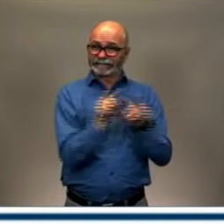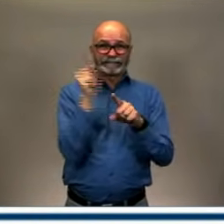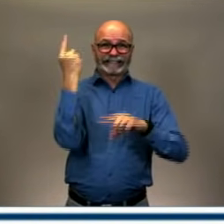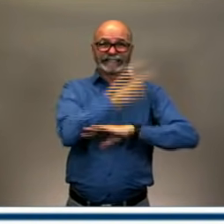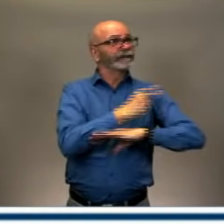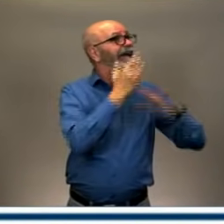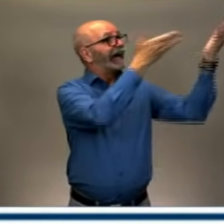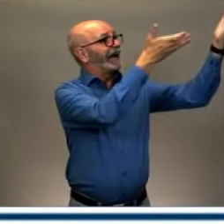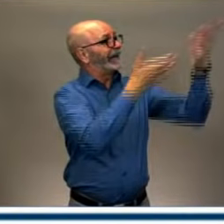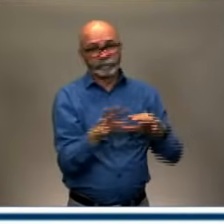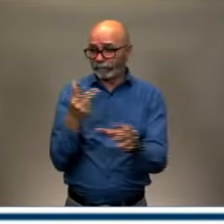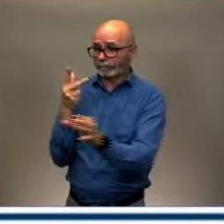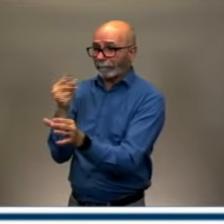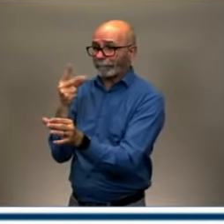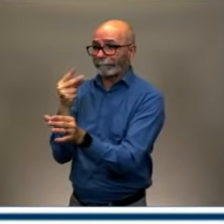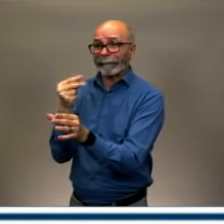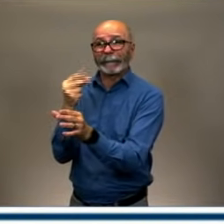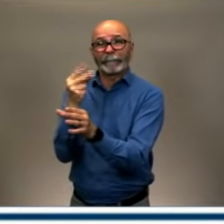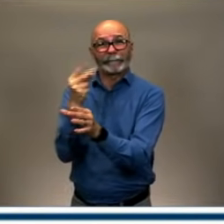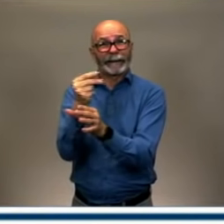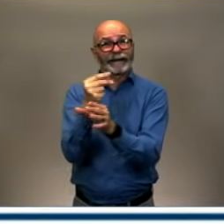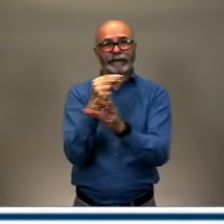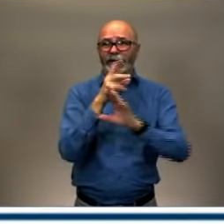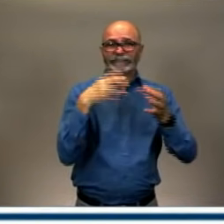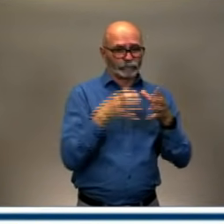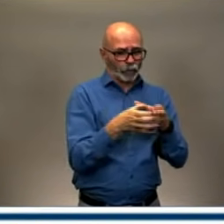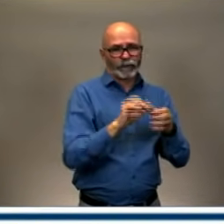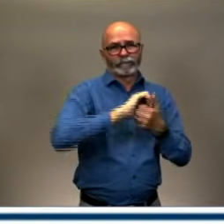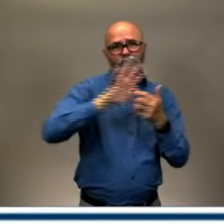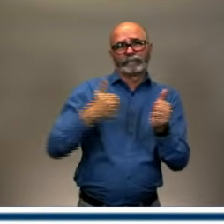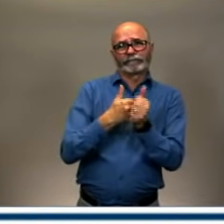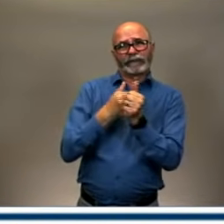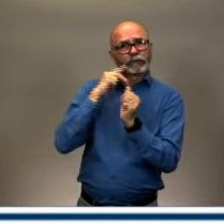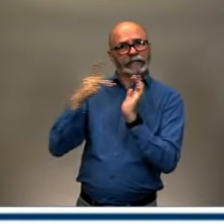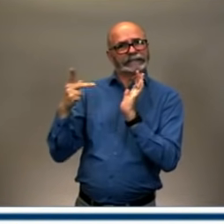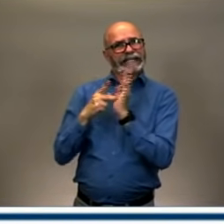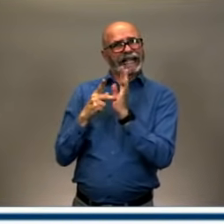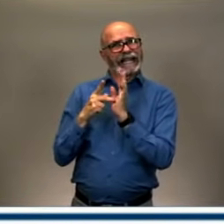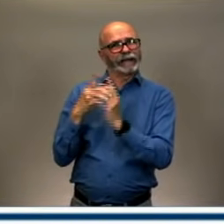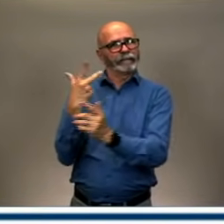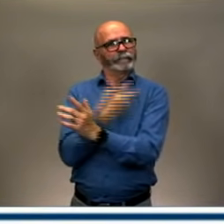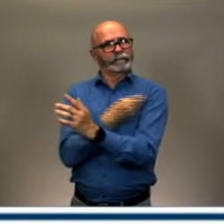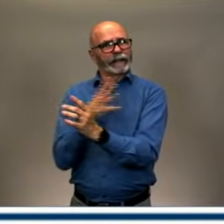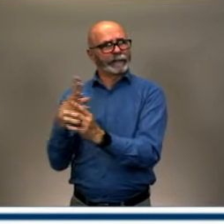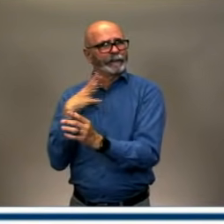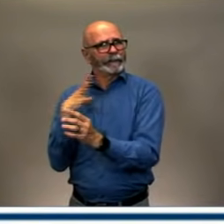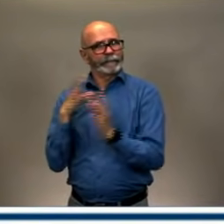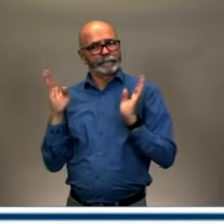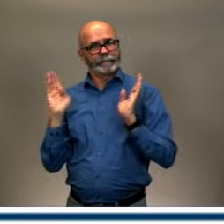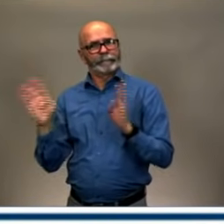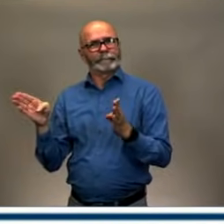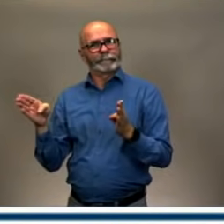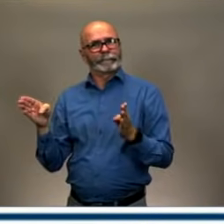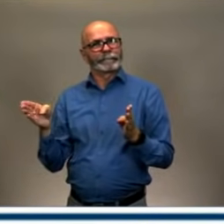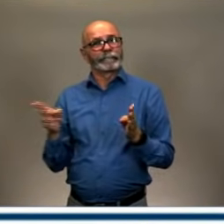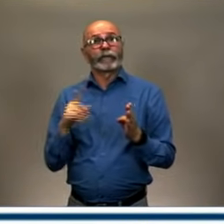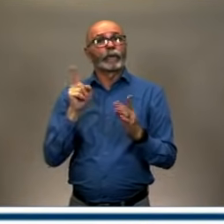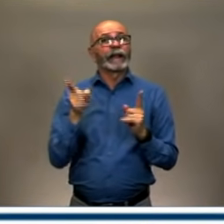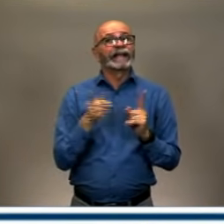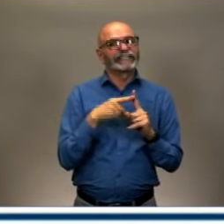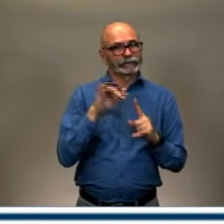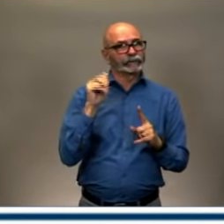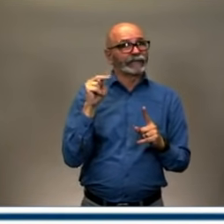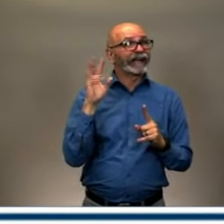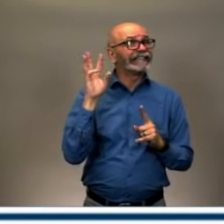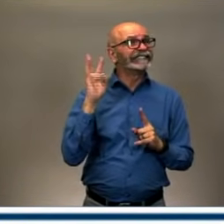appropriate amount of vaccine to deliver to start immunizing those people with a second dose. The first day we can do that is January 6th. We are immunizing